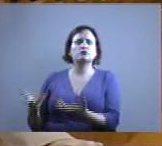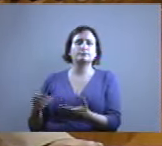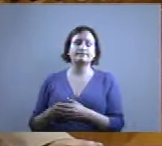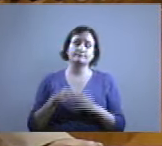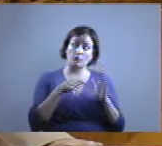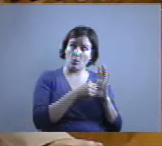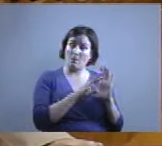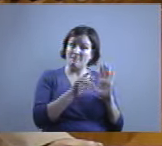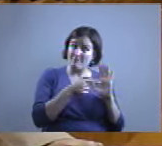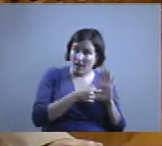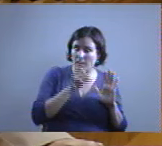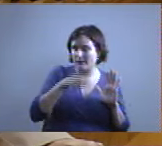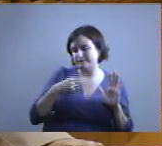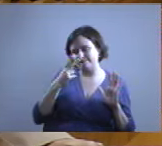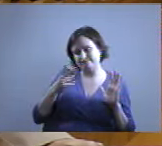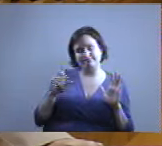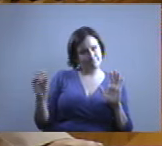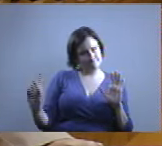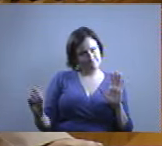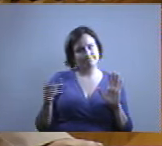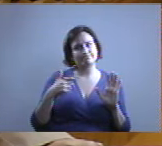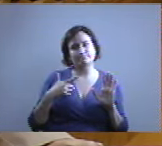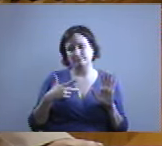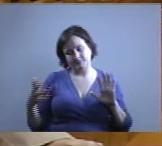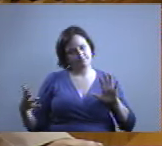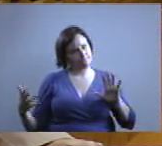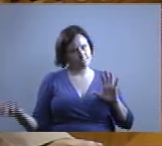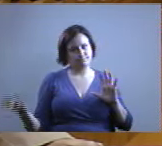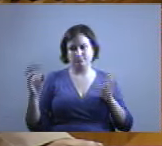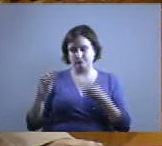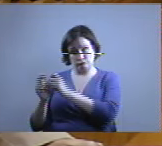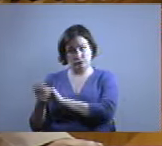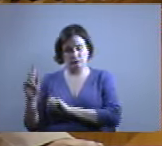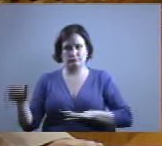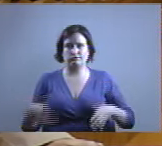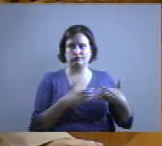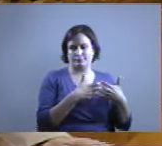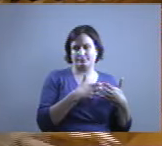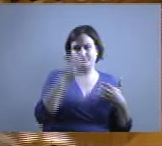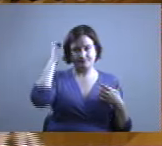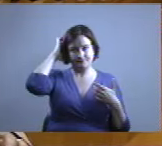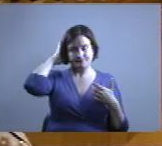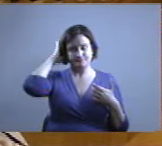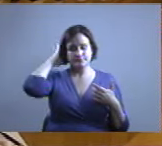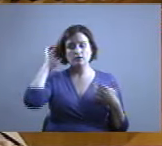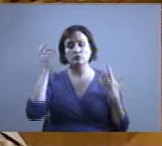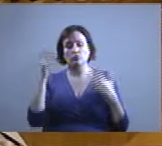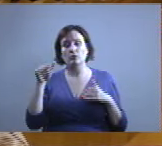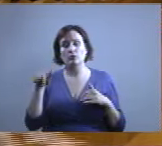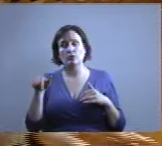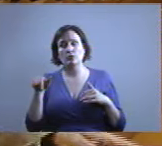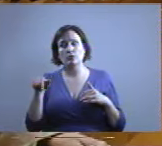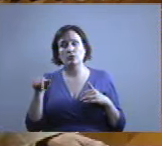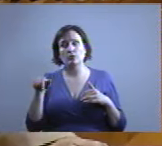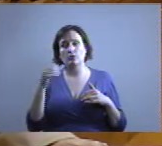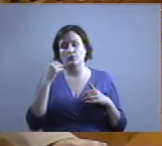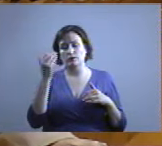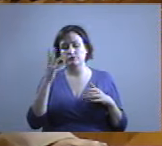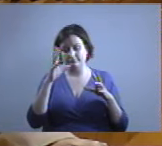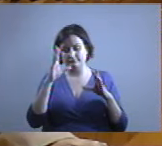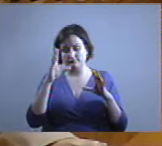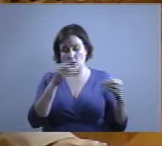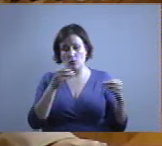are employers who decided that the spirit of the Principal Act should be undermined. Instead of embarking on non-racializing the workplace,